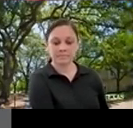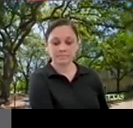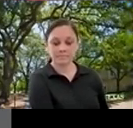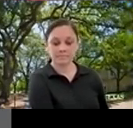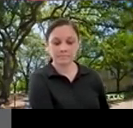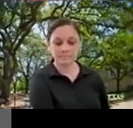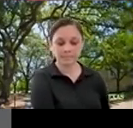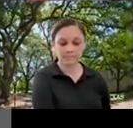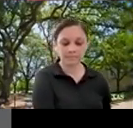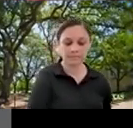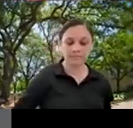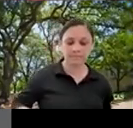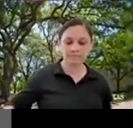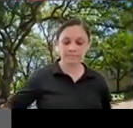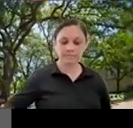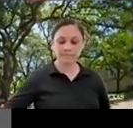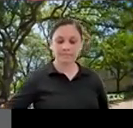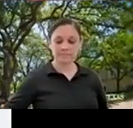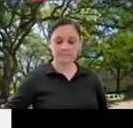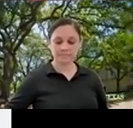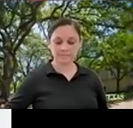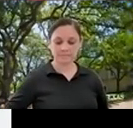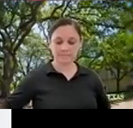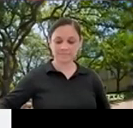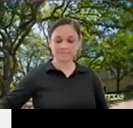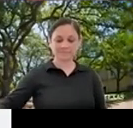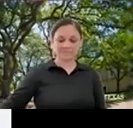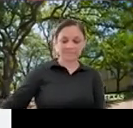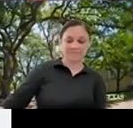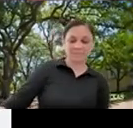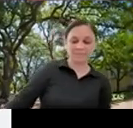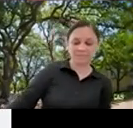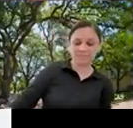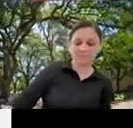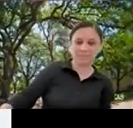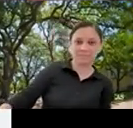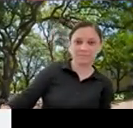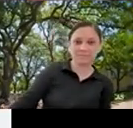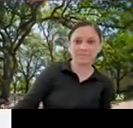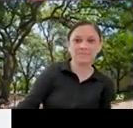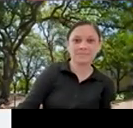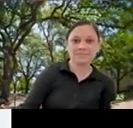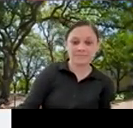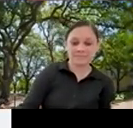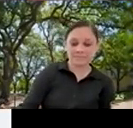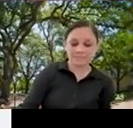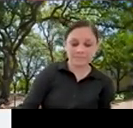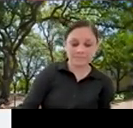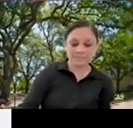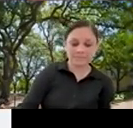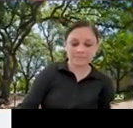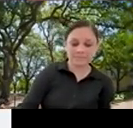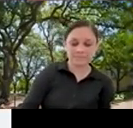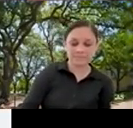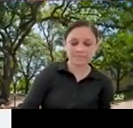what I think. An anti-silo approach. Yeah. So exactly, that everybody doesn't, like when I joined the